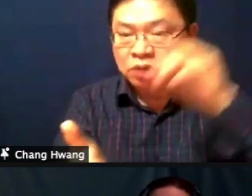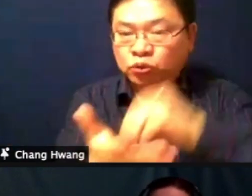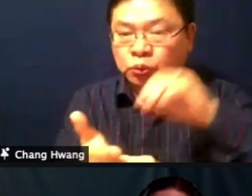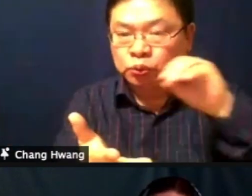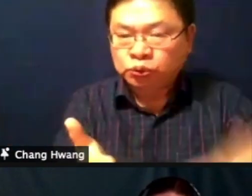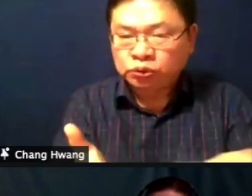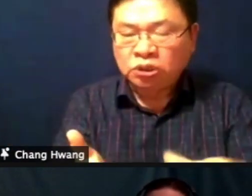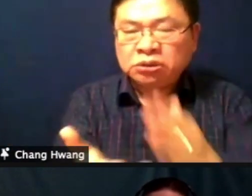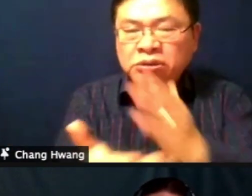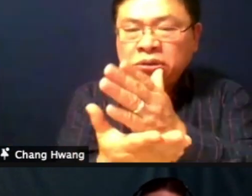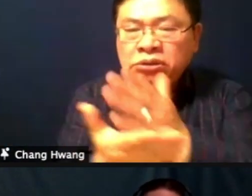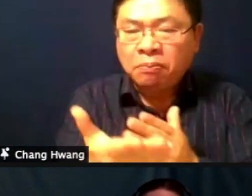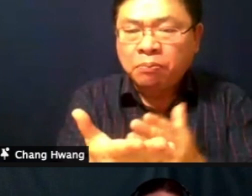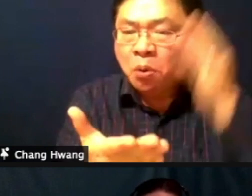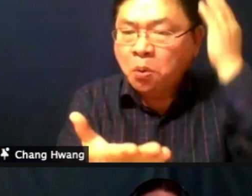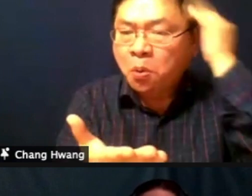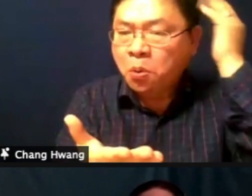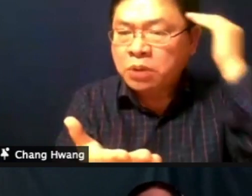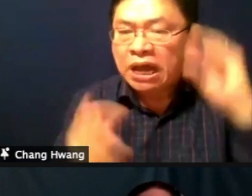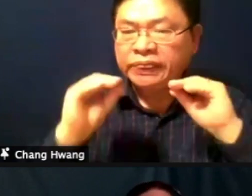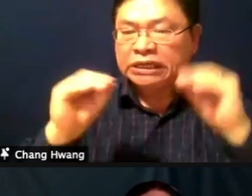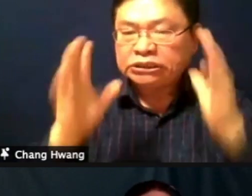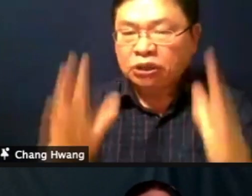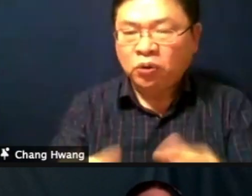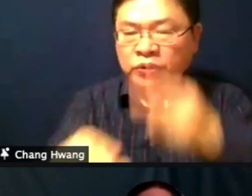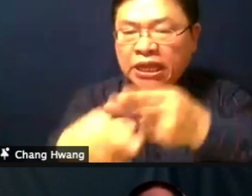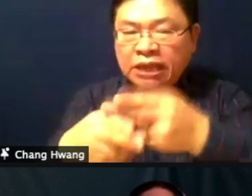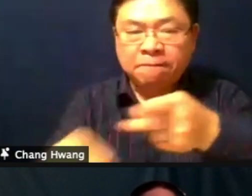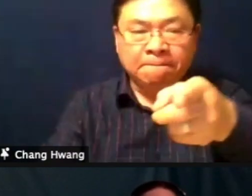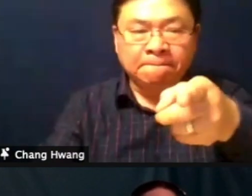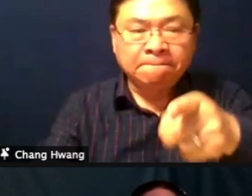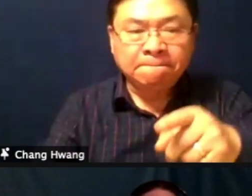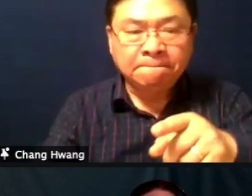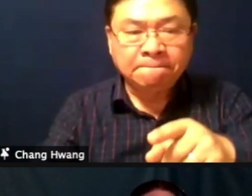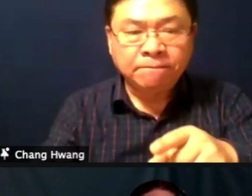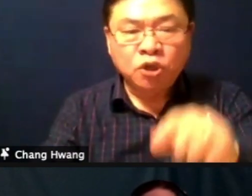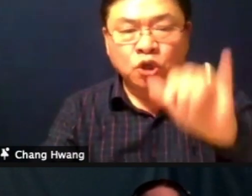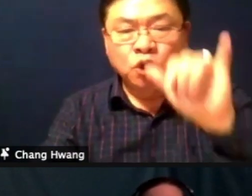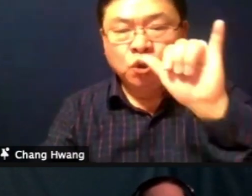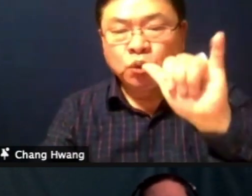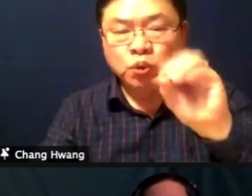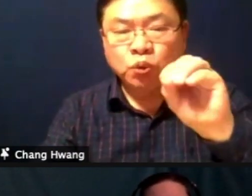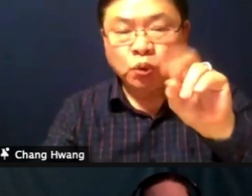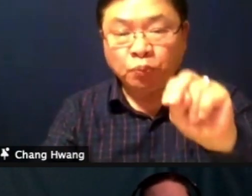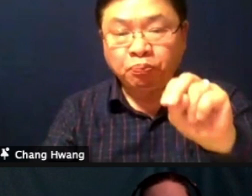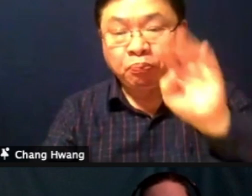and the teachers that were Japanese left, the students, some of them